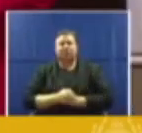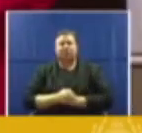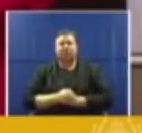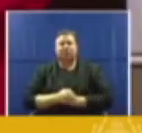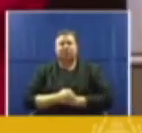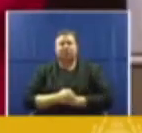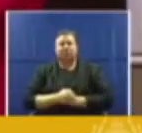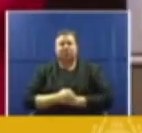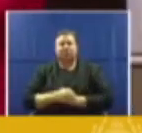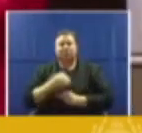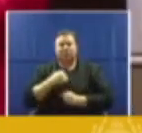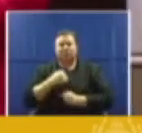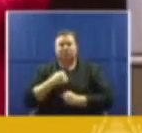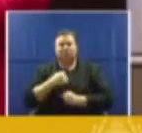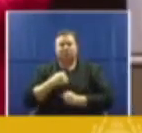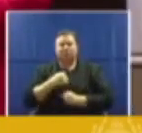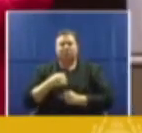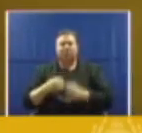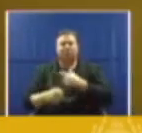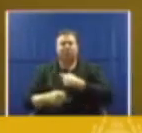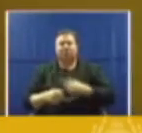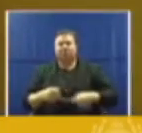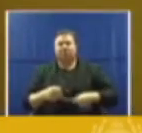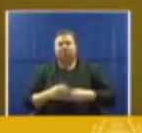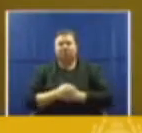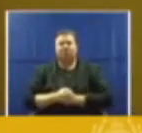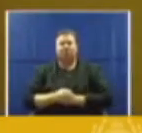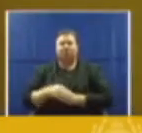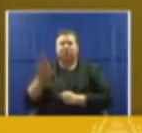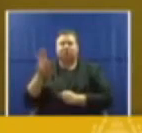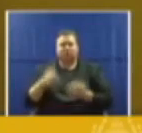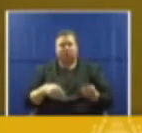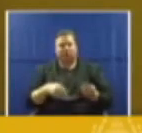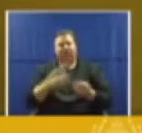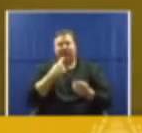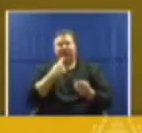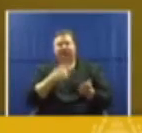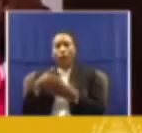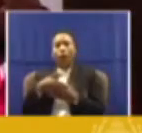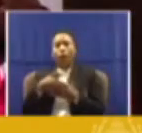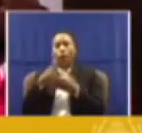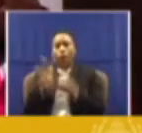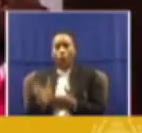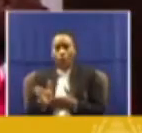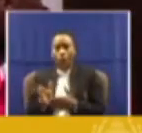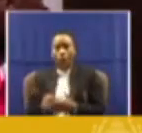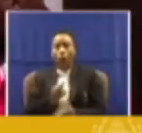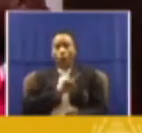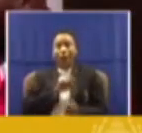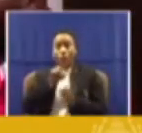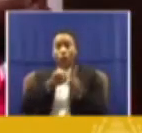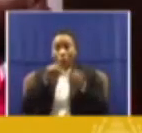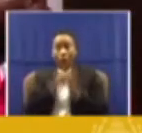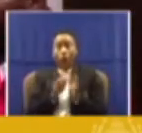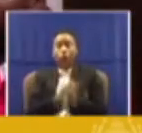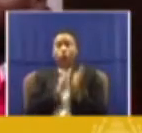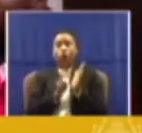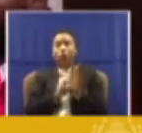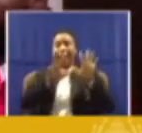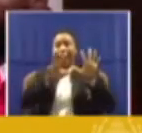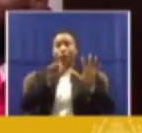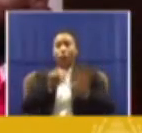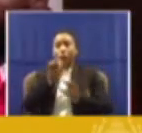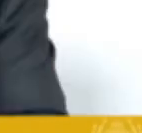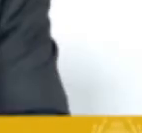executive that can break laws, abuse their power, and then hide behind non-existent